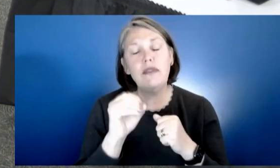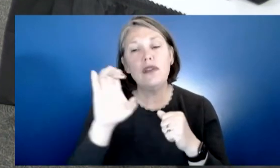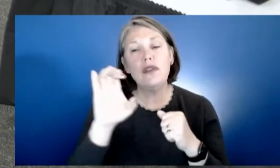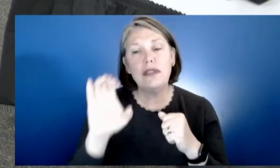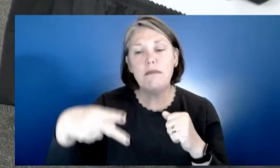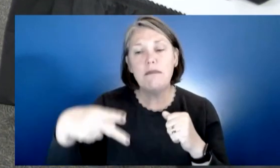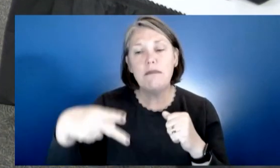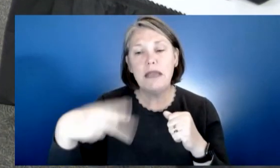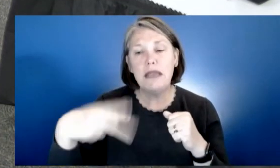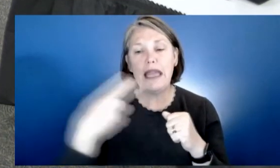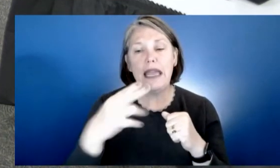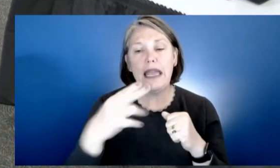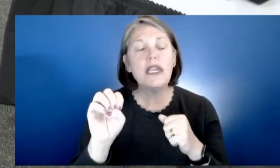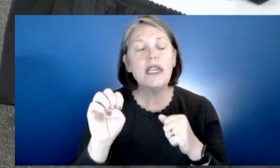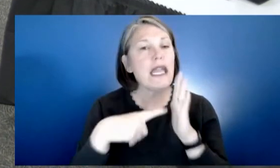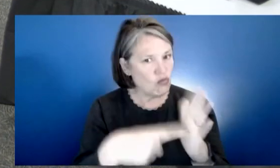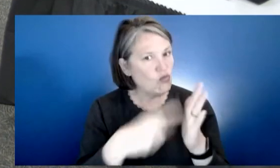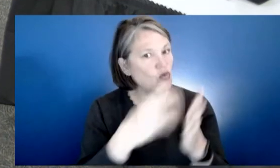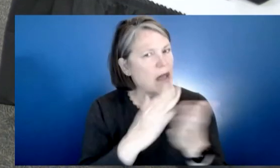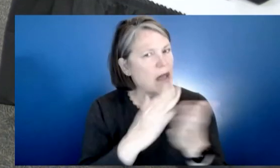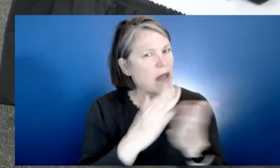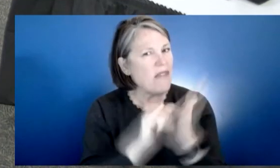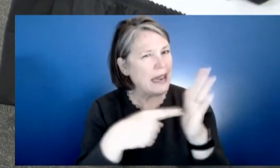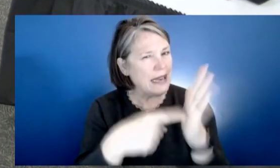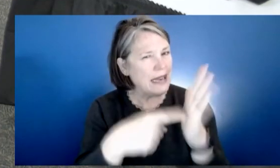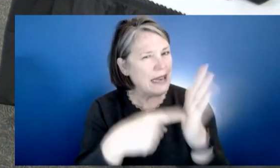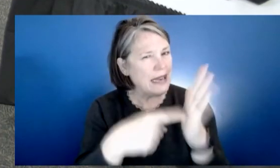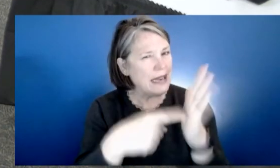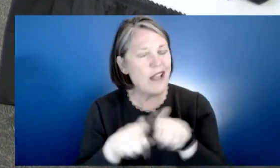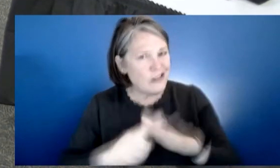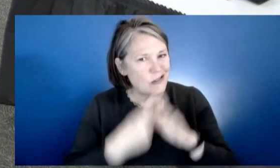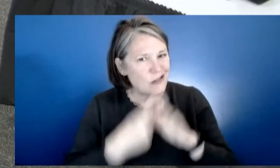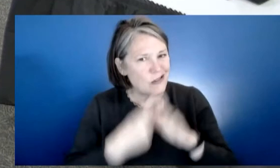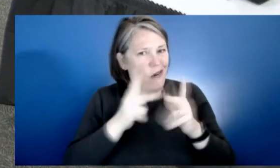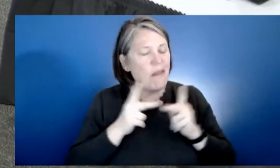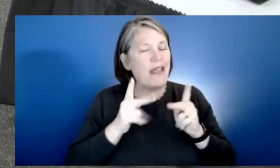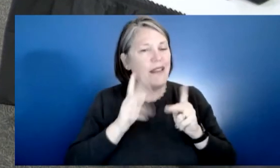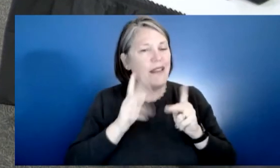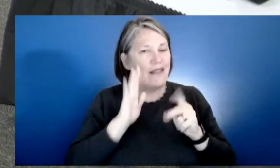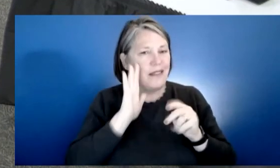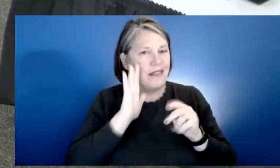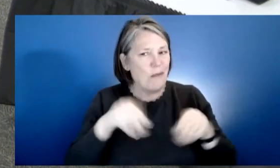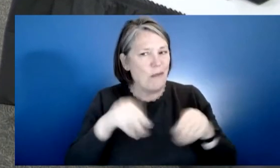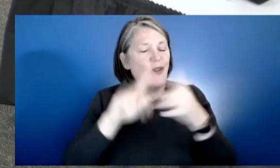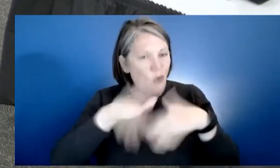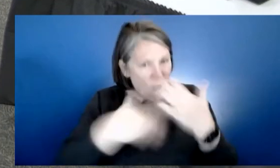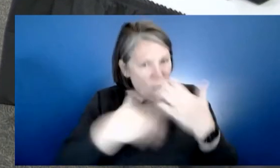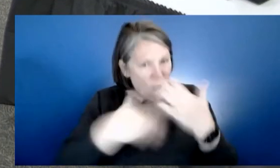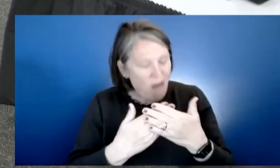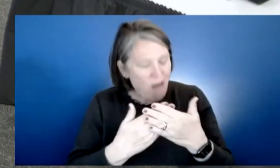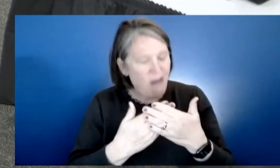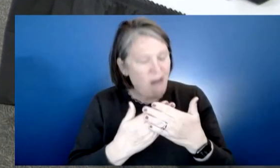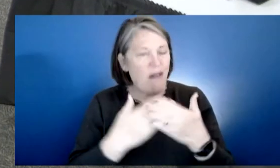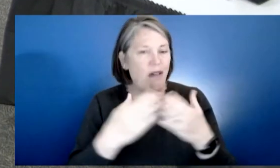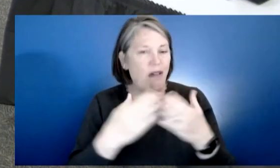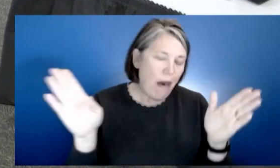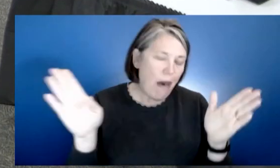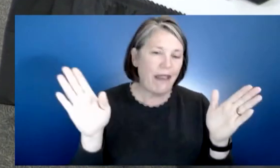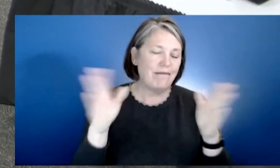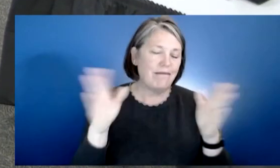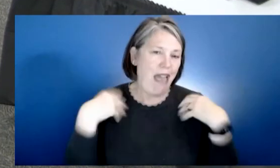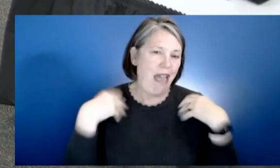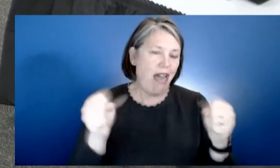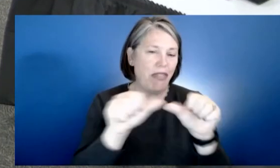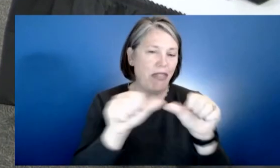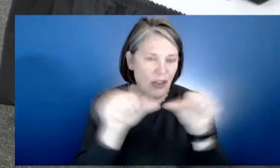CDPHE provides some of those data indicators as a starting point. They provide that to all local public health agencies across Colorado as